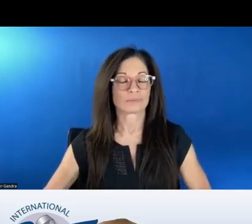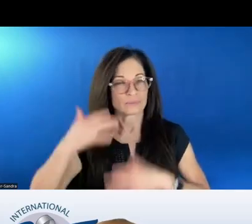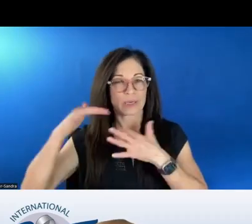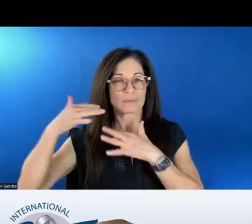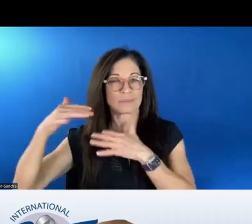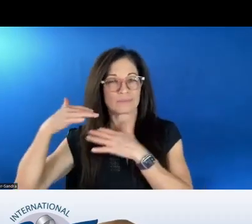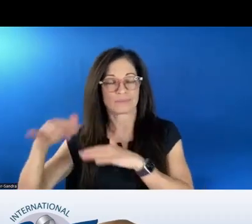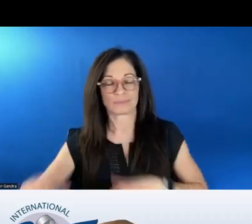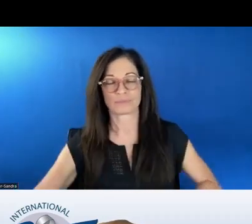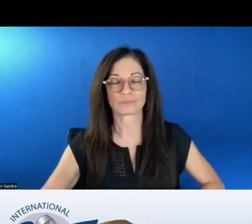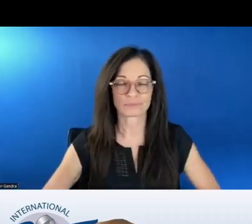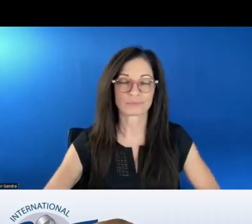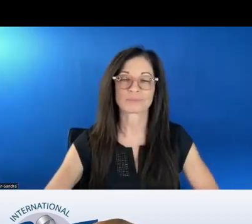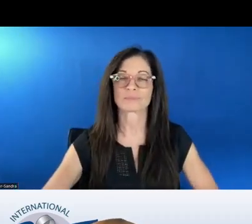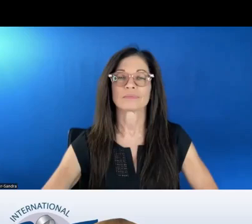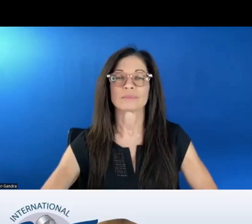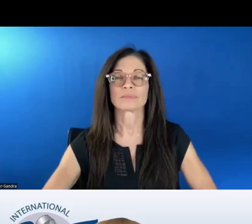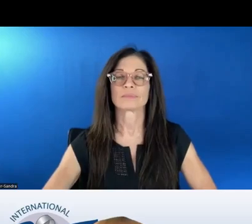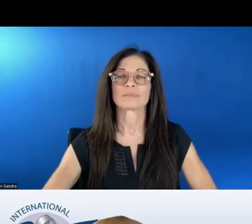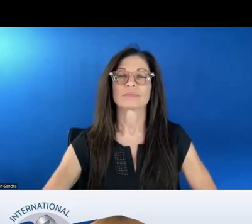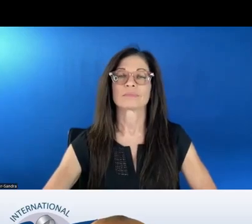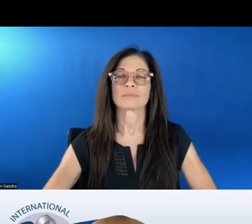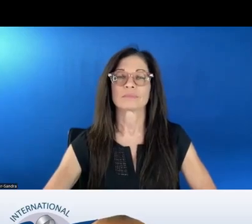when I first put this together,